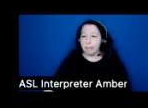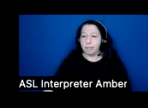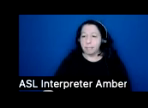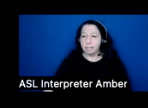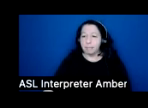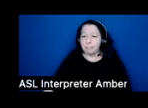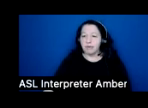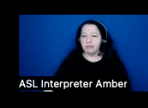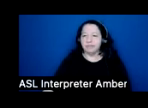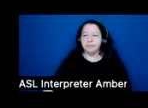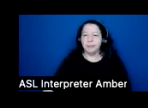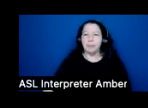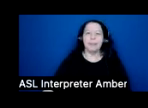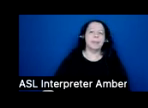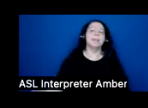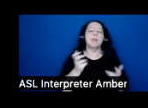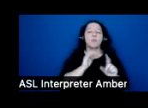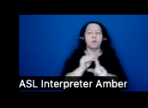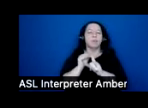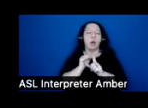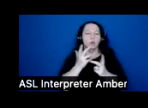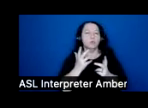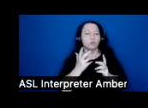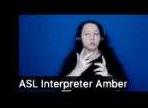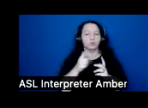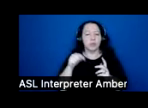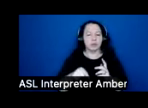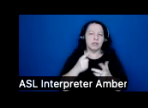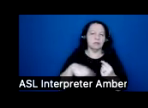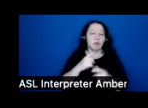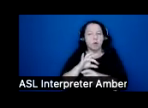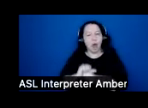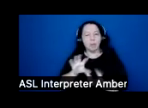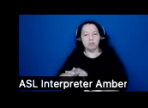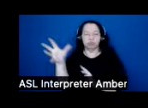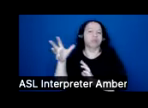little reminder of interrupting those habits and to breathe, right?